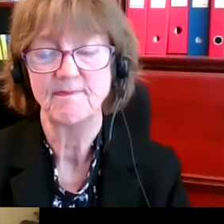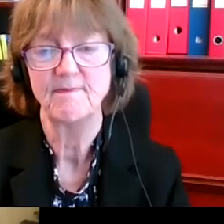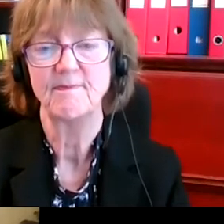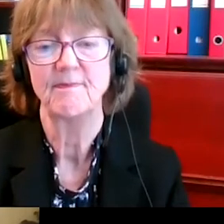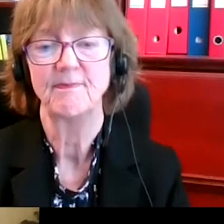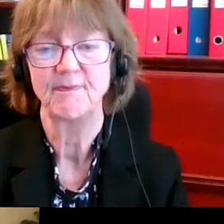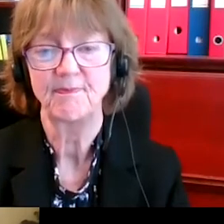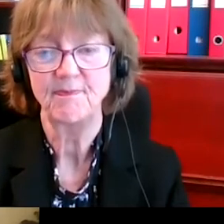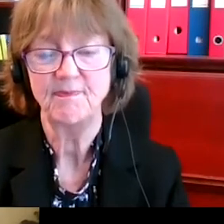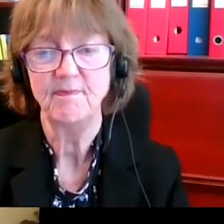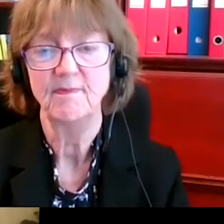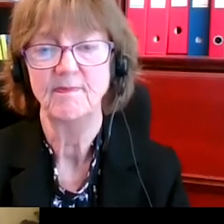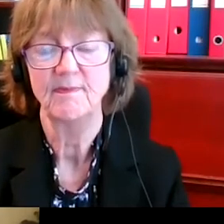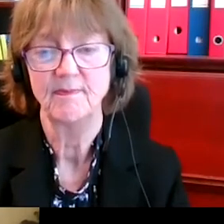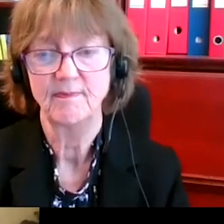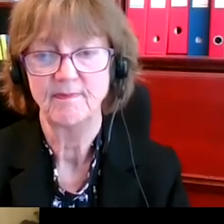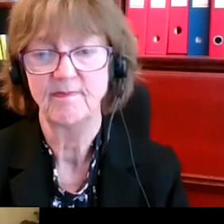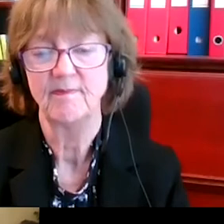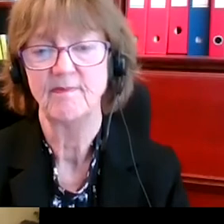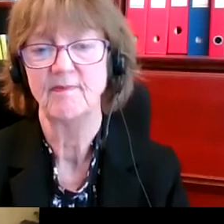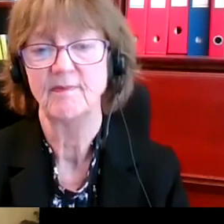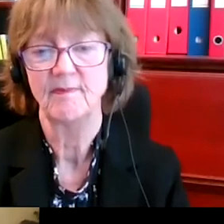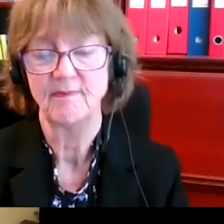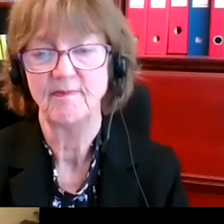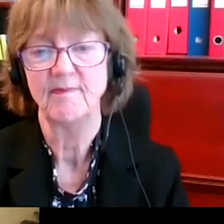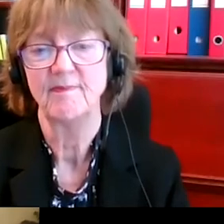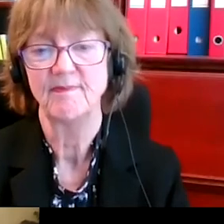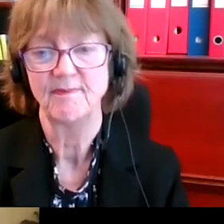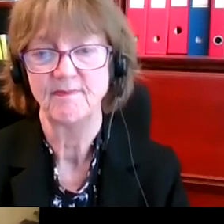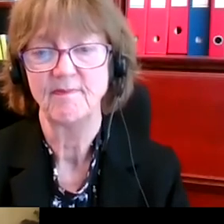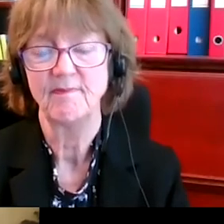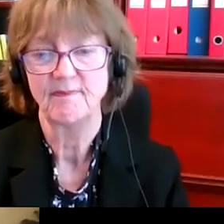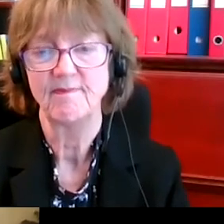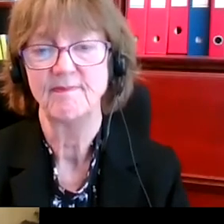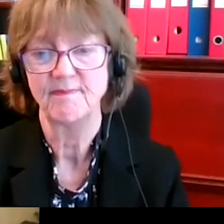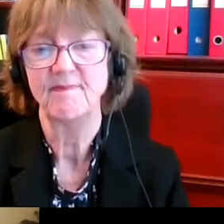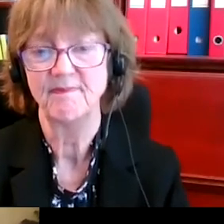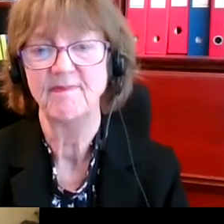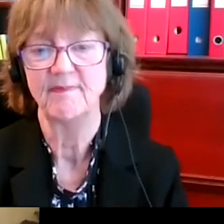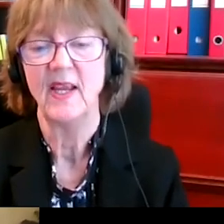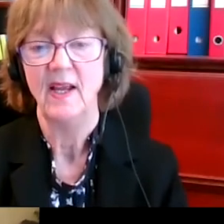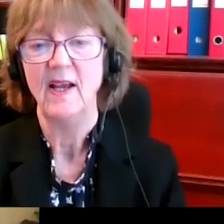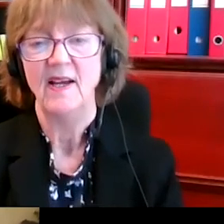CRC. What can we do to make sure that parents are more aware of their children's right to participate?